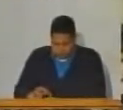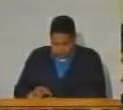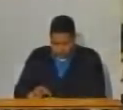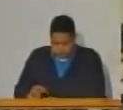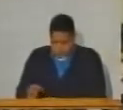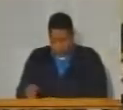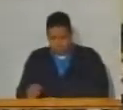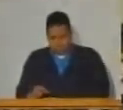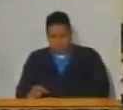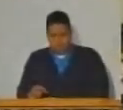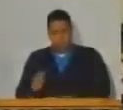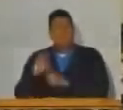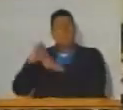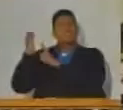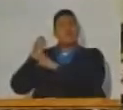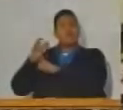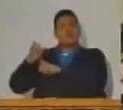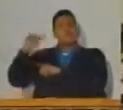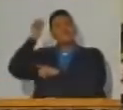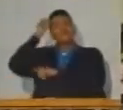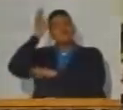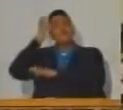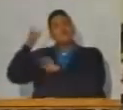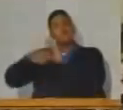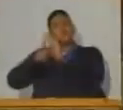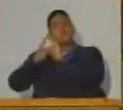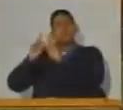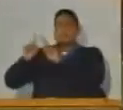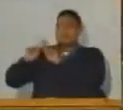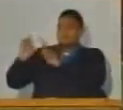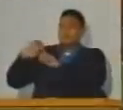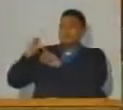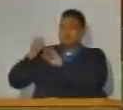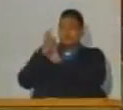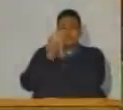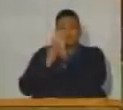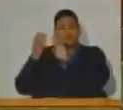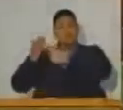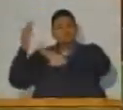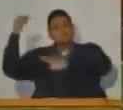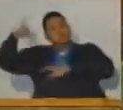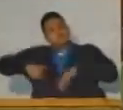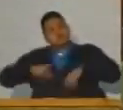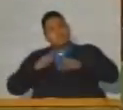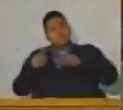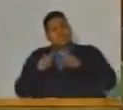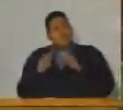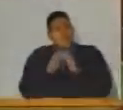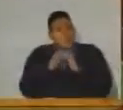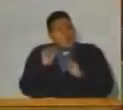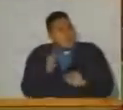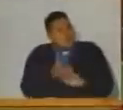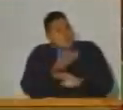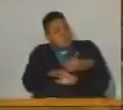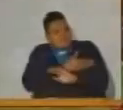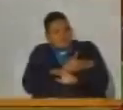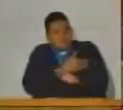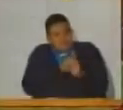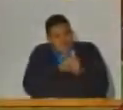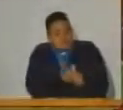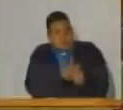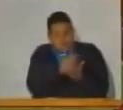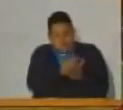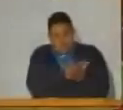Government will review existing environmental laws to implement measures for improved enforcement. The